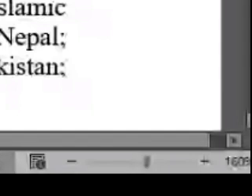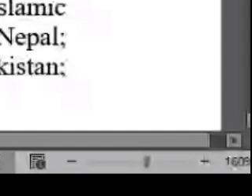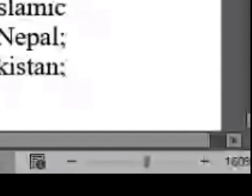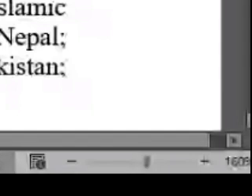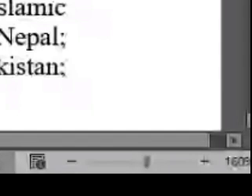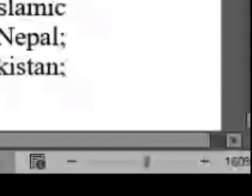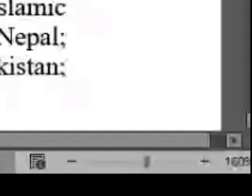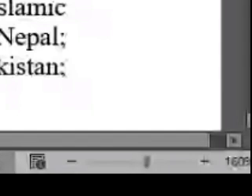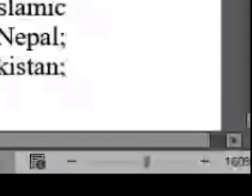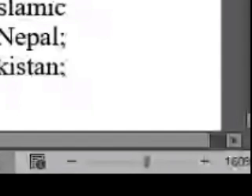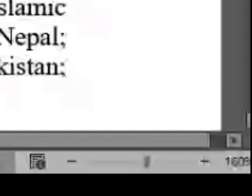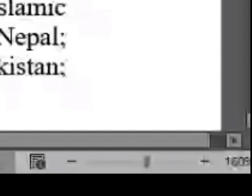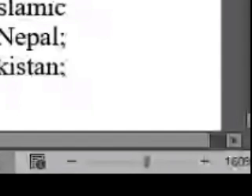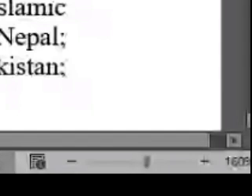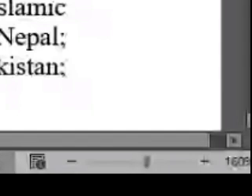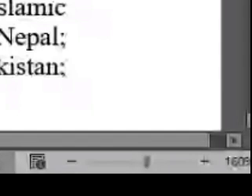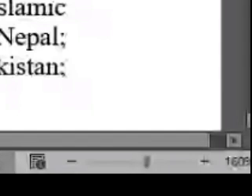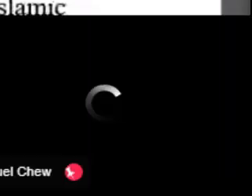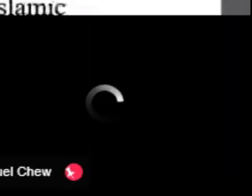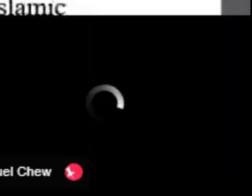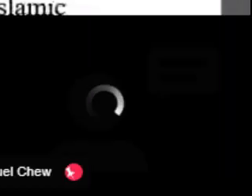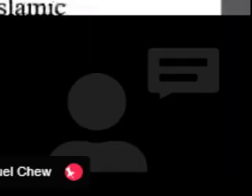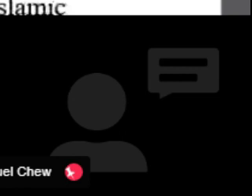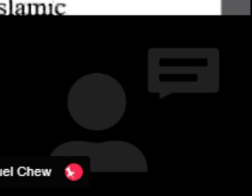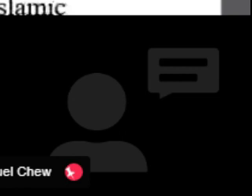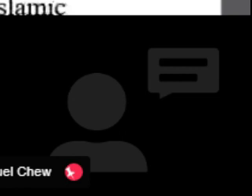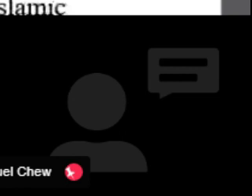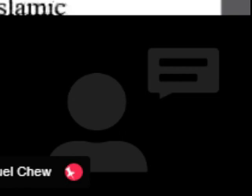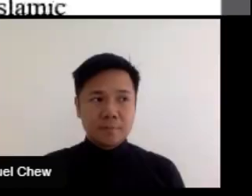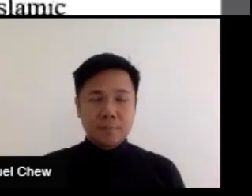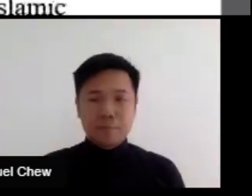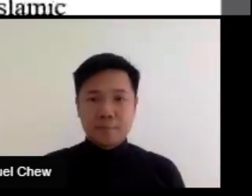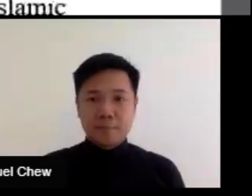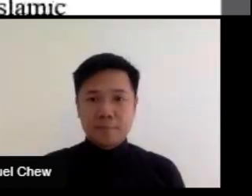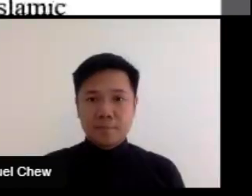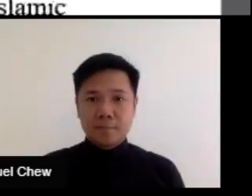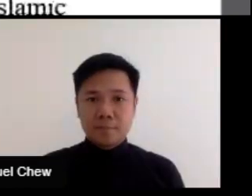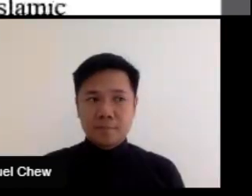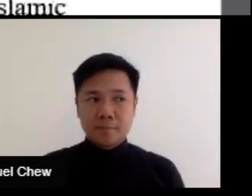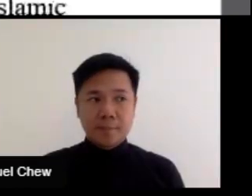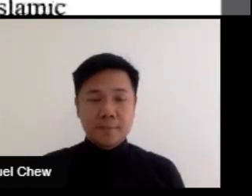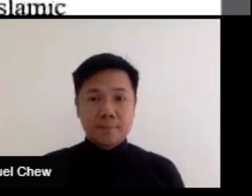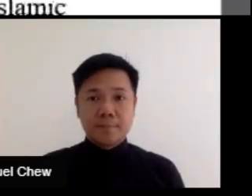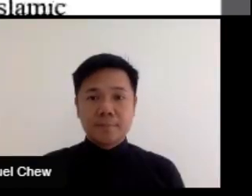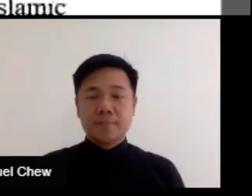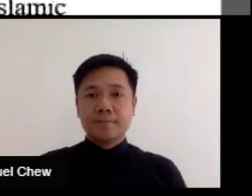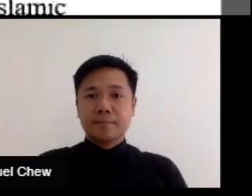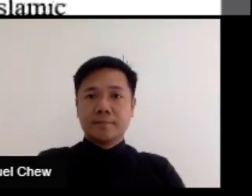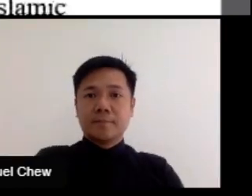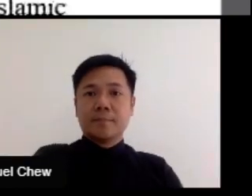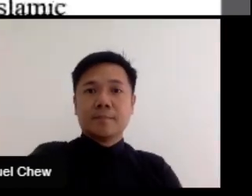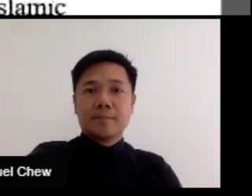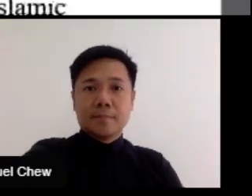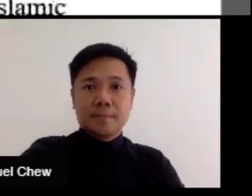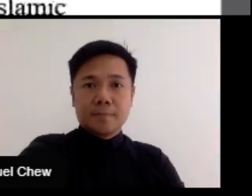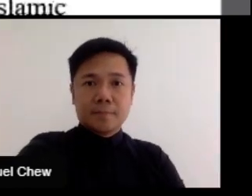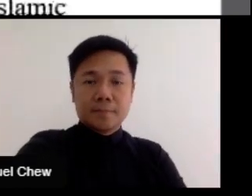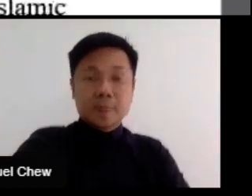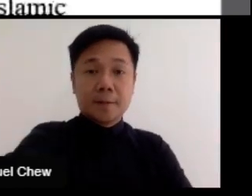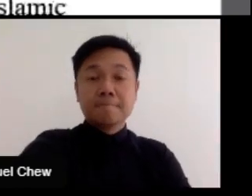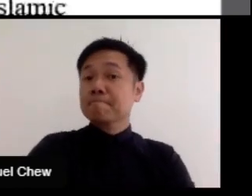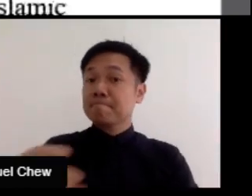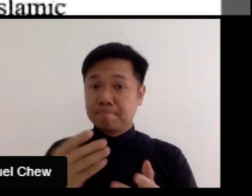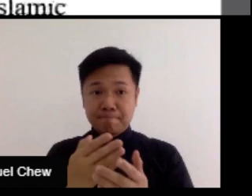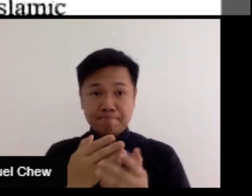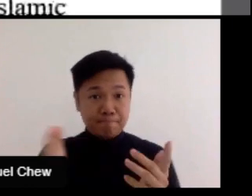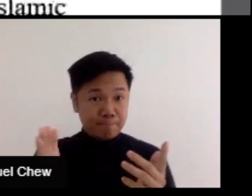What's this one? You can ask if now that you have reviewed can be finally adopted. Distinguished delegates,